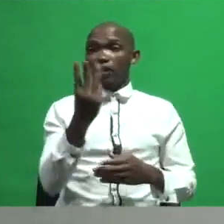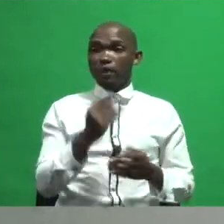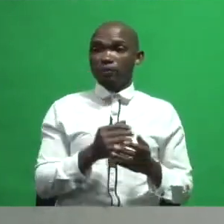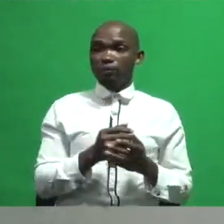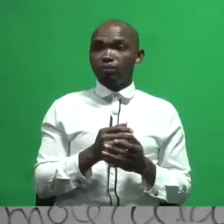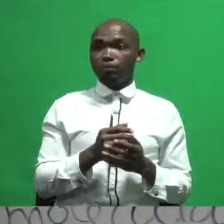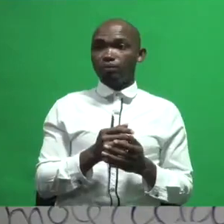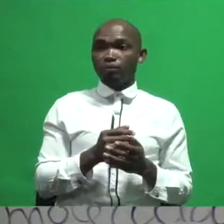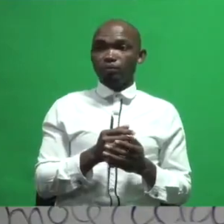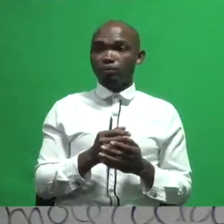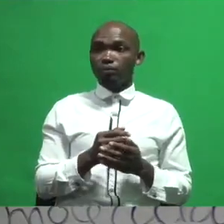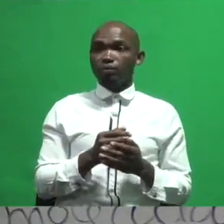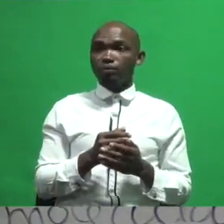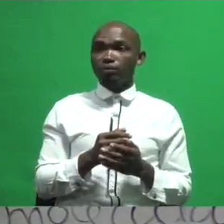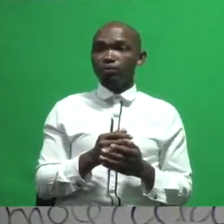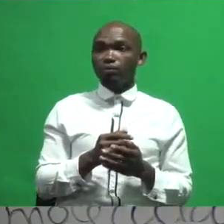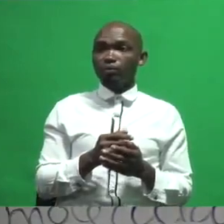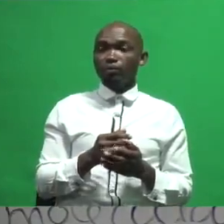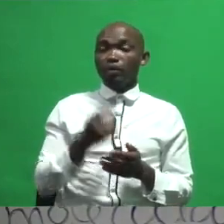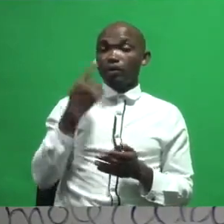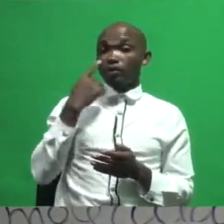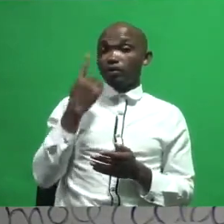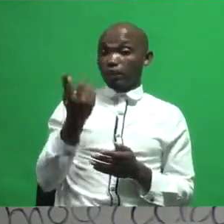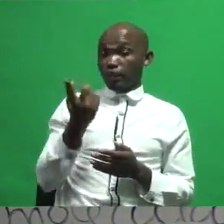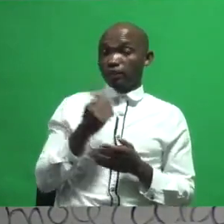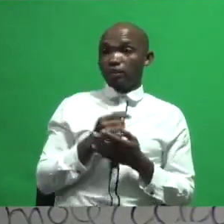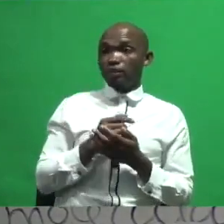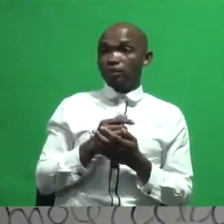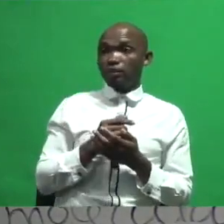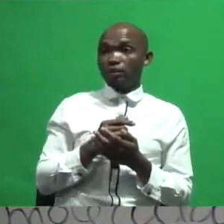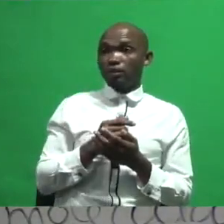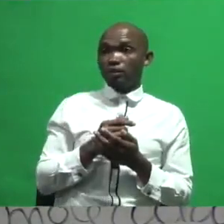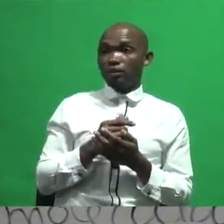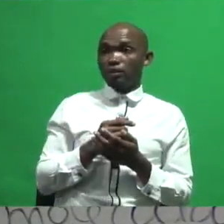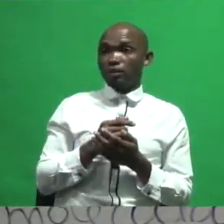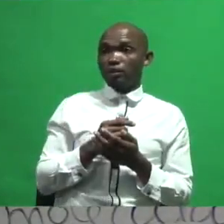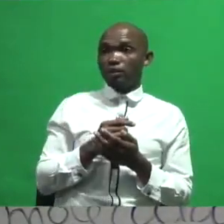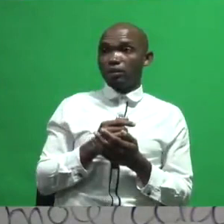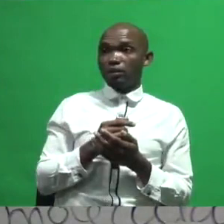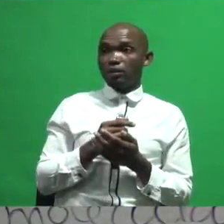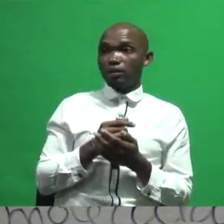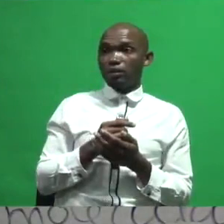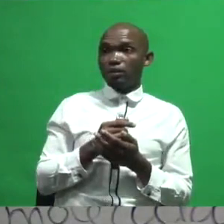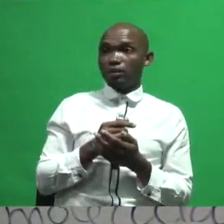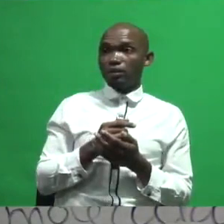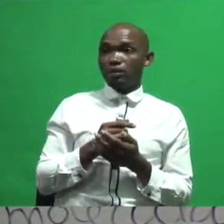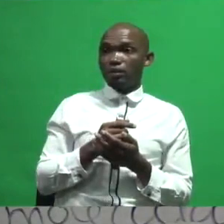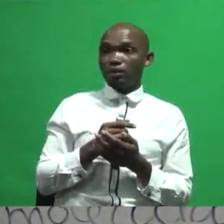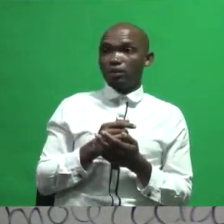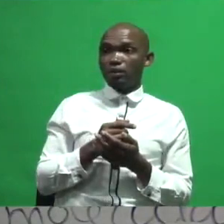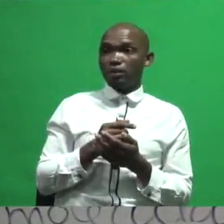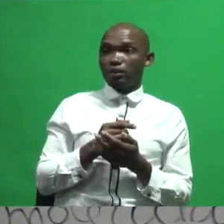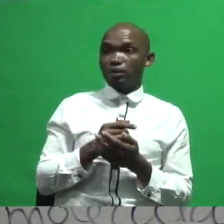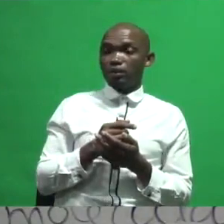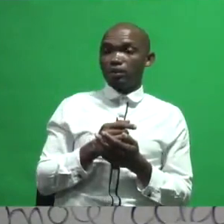here. And so this one